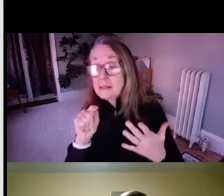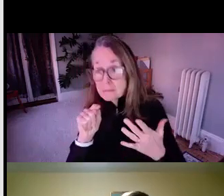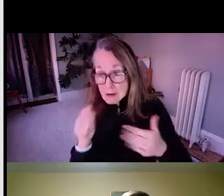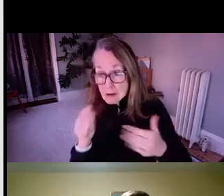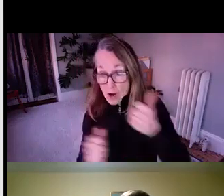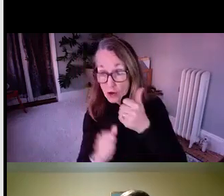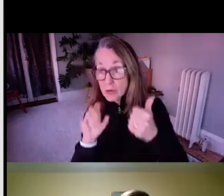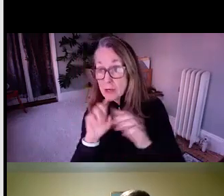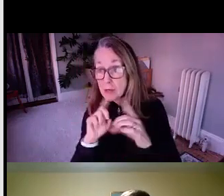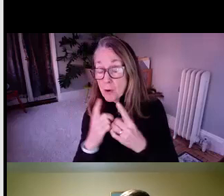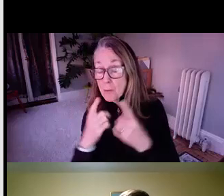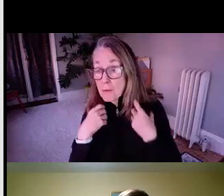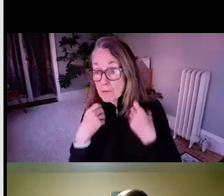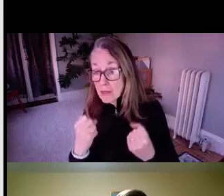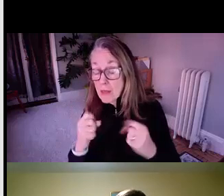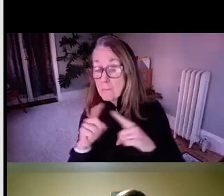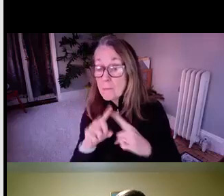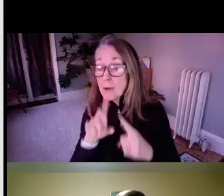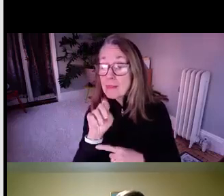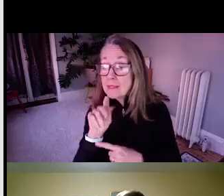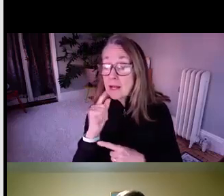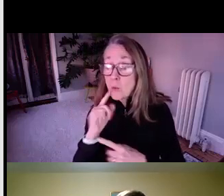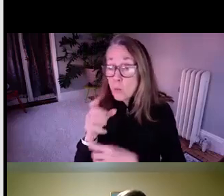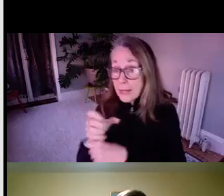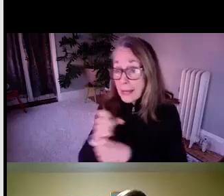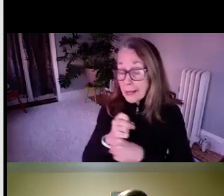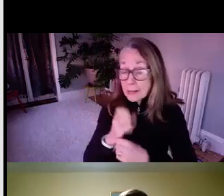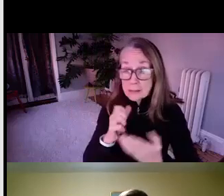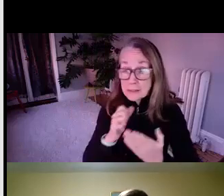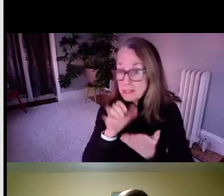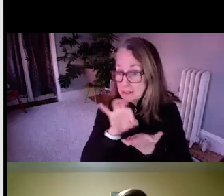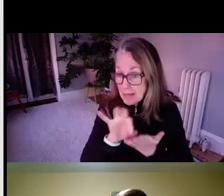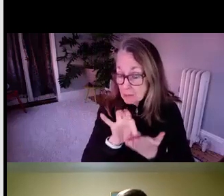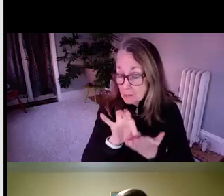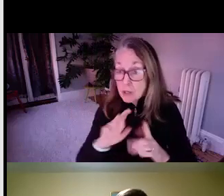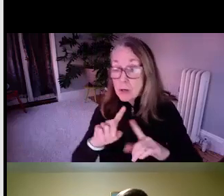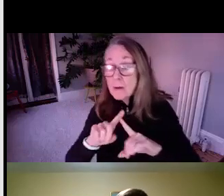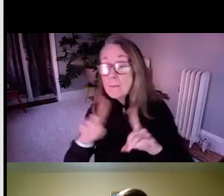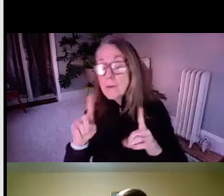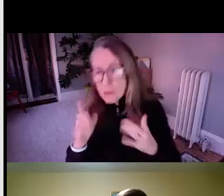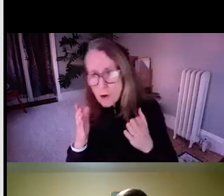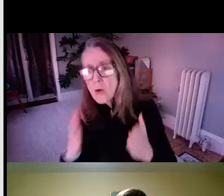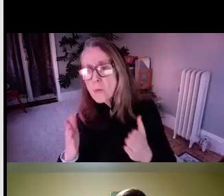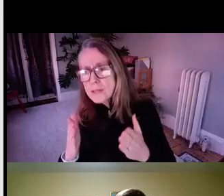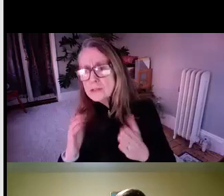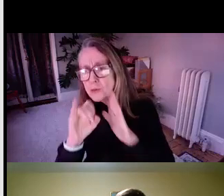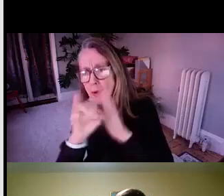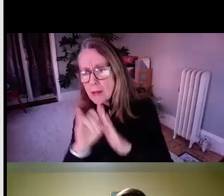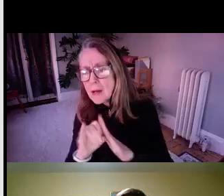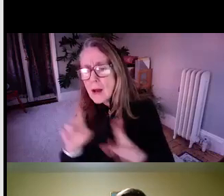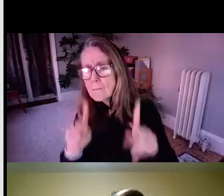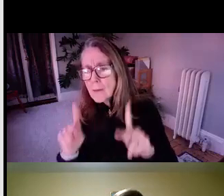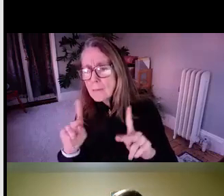that we get doesn't currently capture that. That said, there are ways to identify a population with